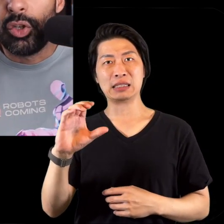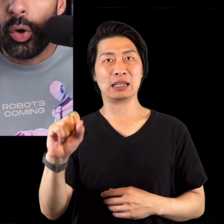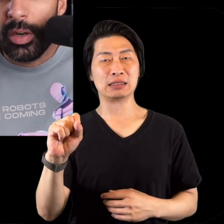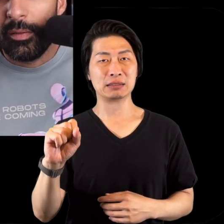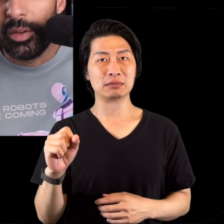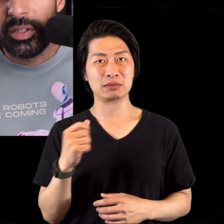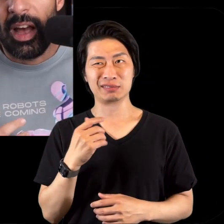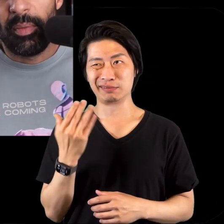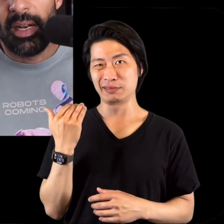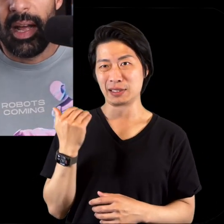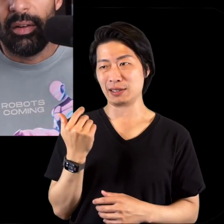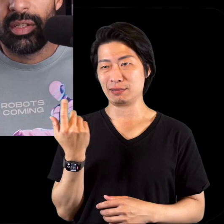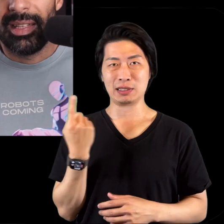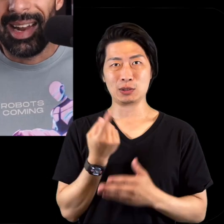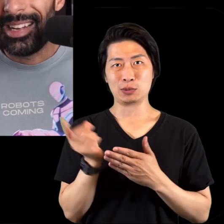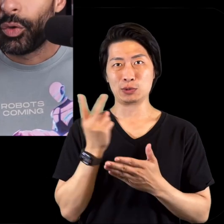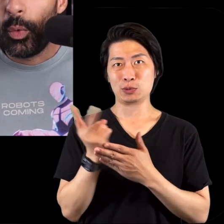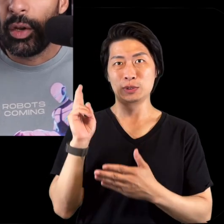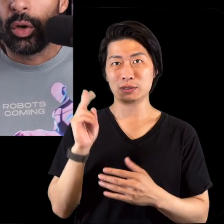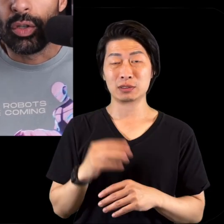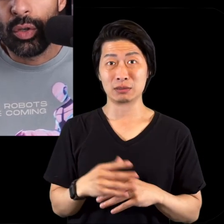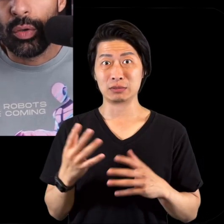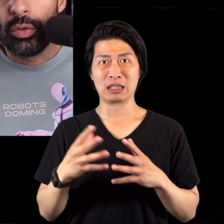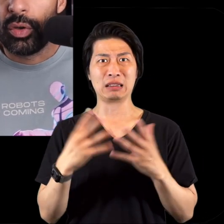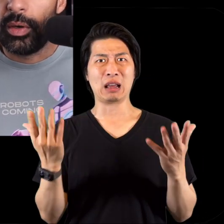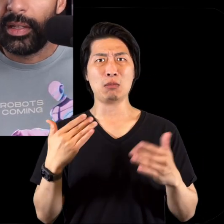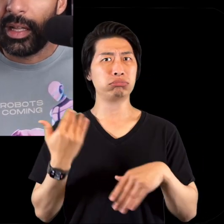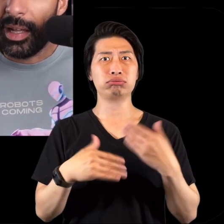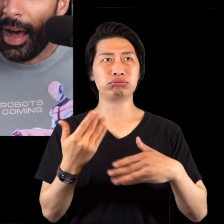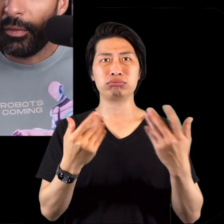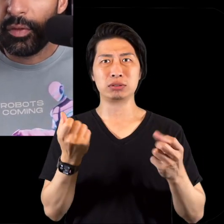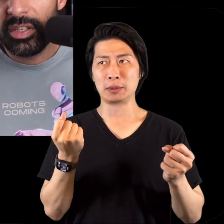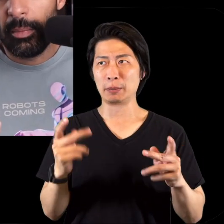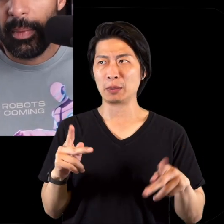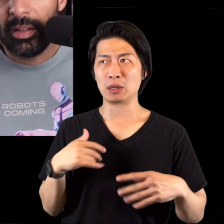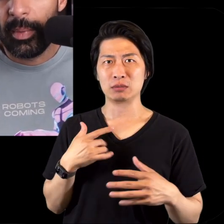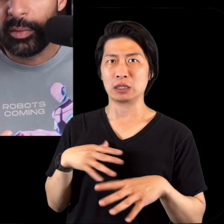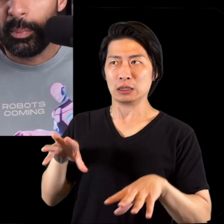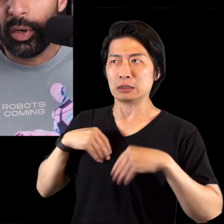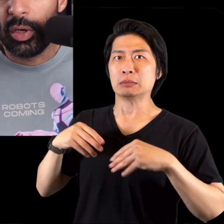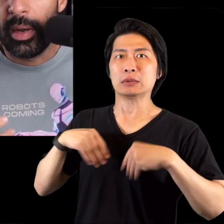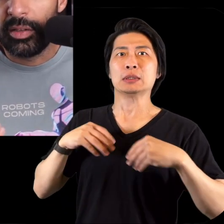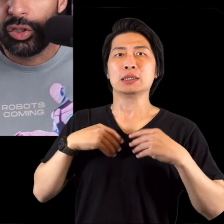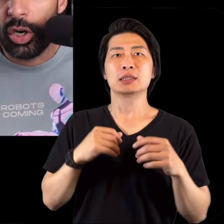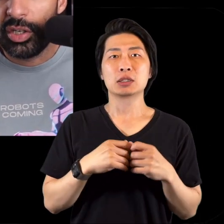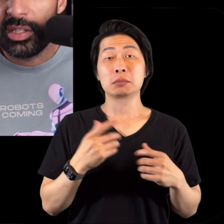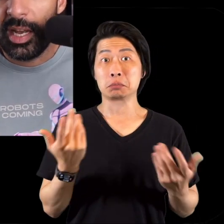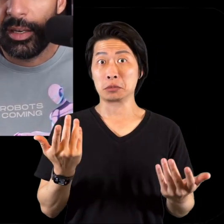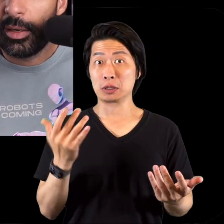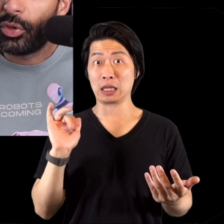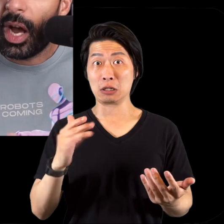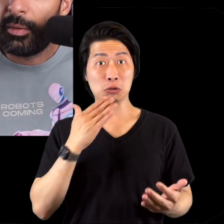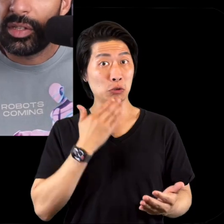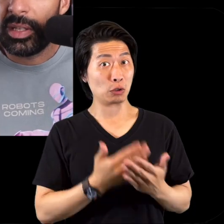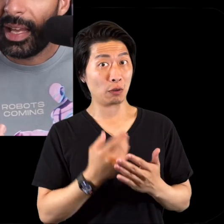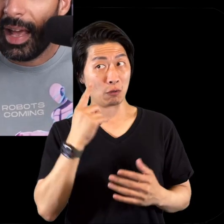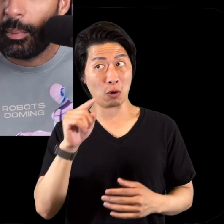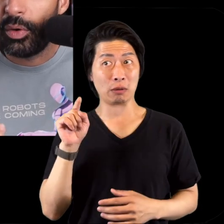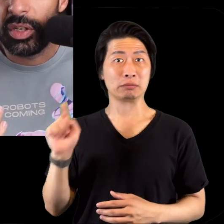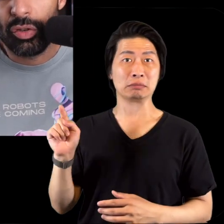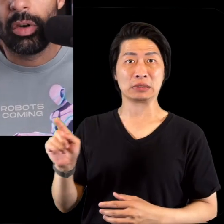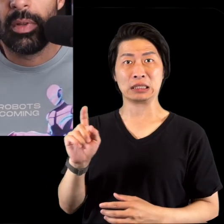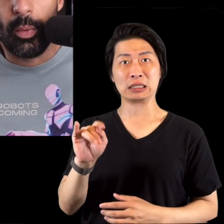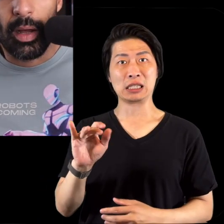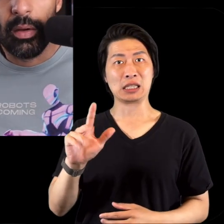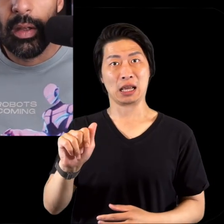and the majority of those have been announced in the last week or two. So a lot of recent momentum has been building around this charging standard, which obviously, again,